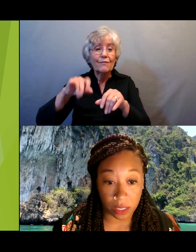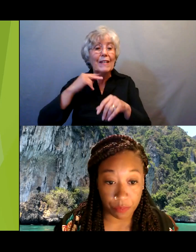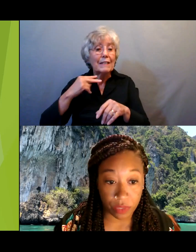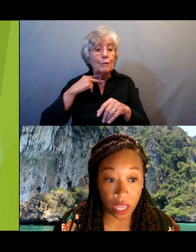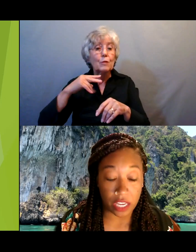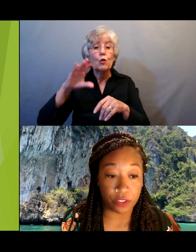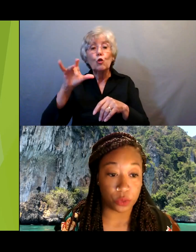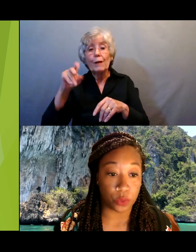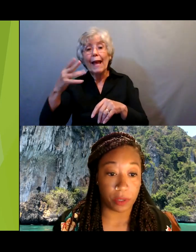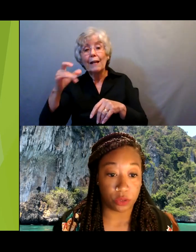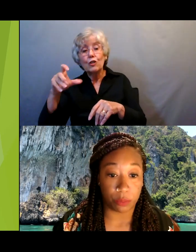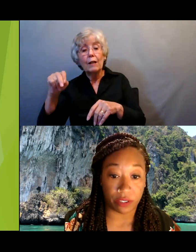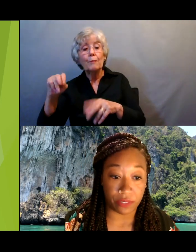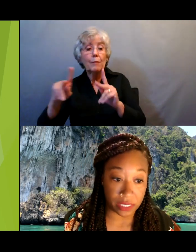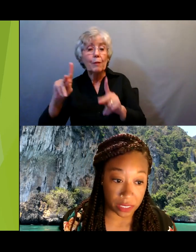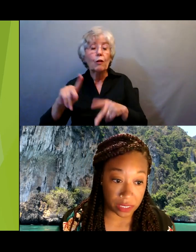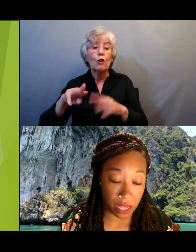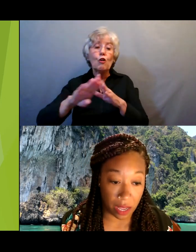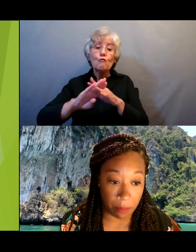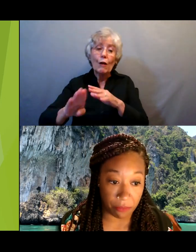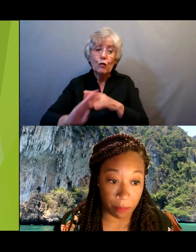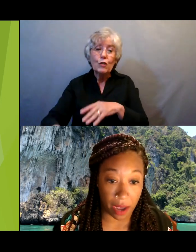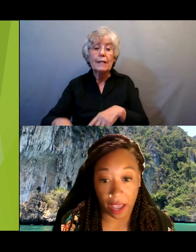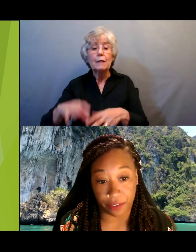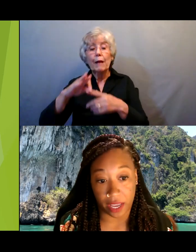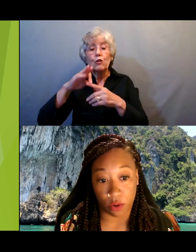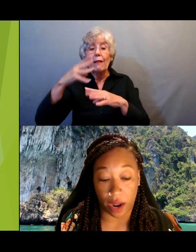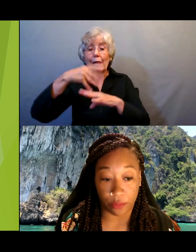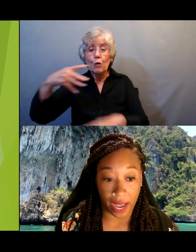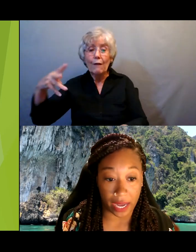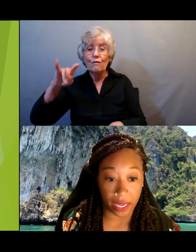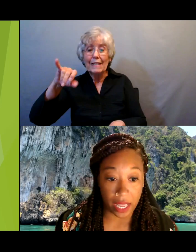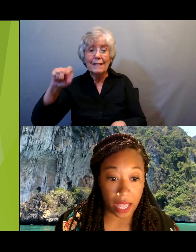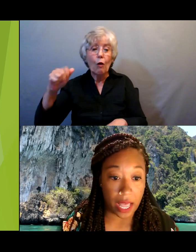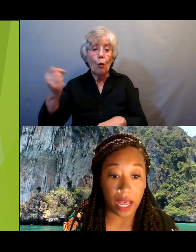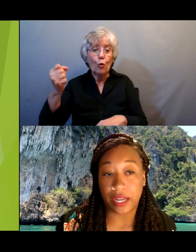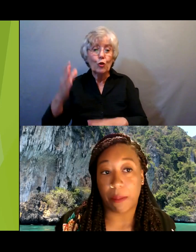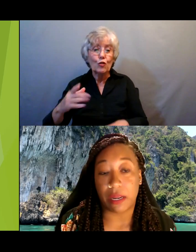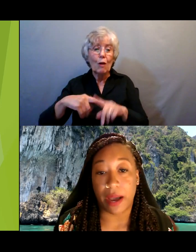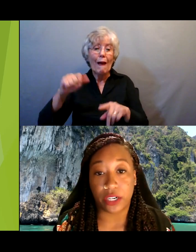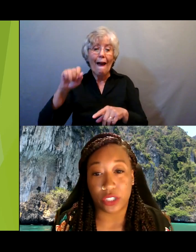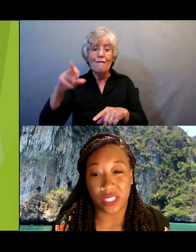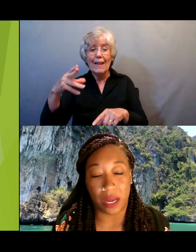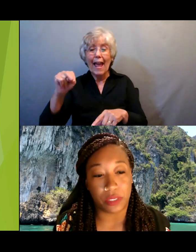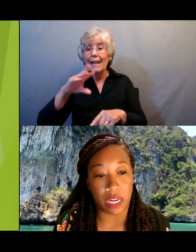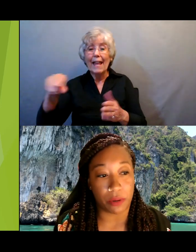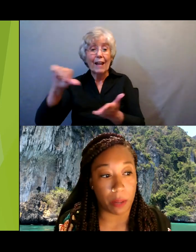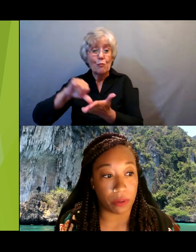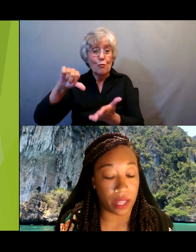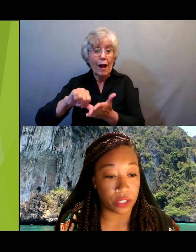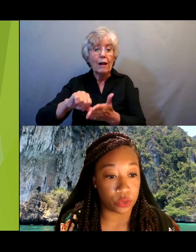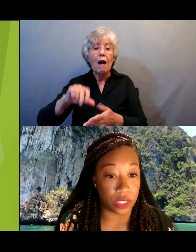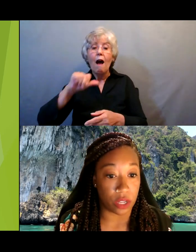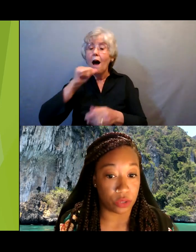refugees, individuals with special immigrant visas from Afghan or Iraq, unaccompanied minors, to name a